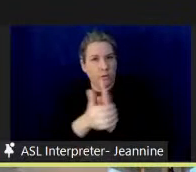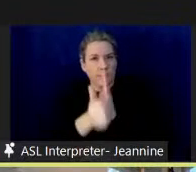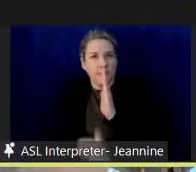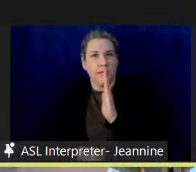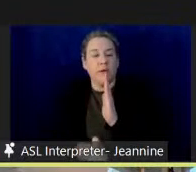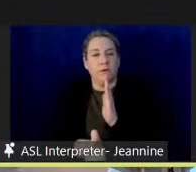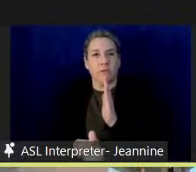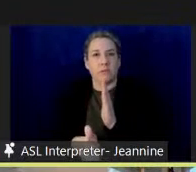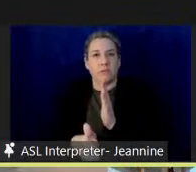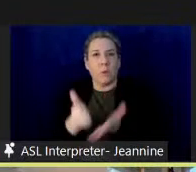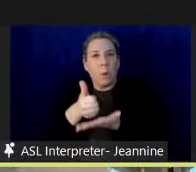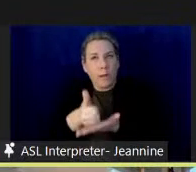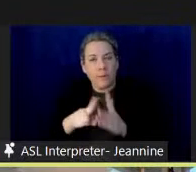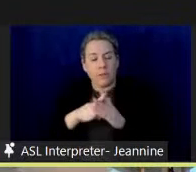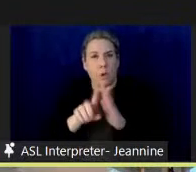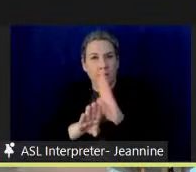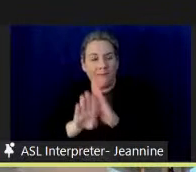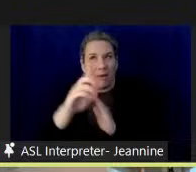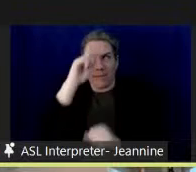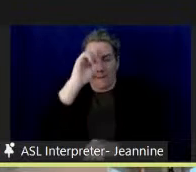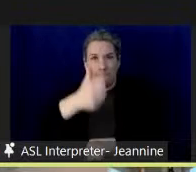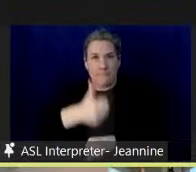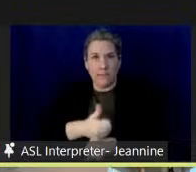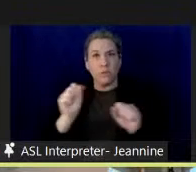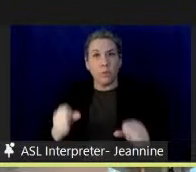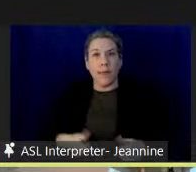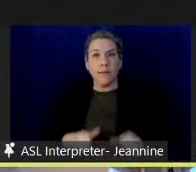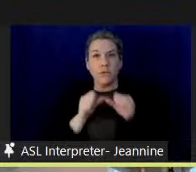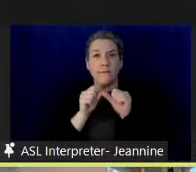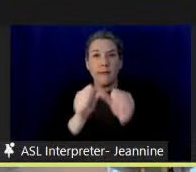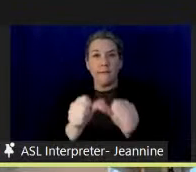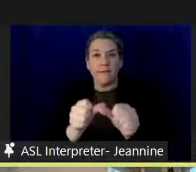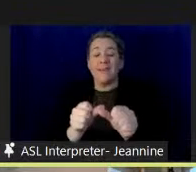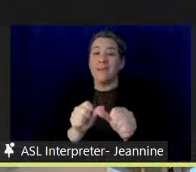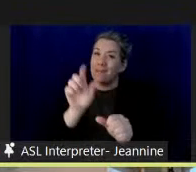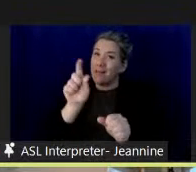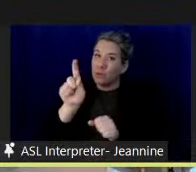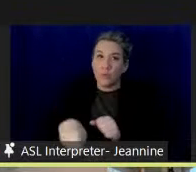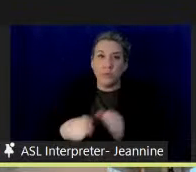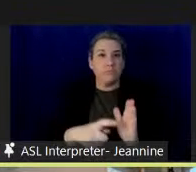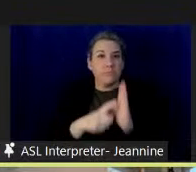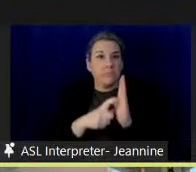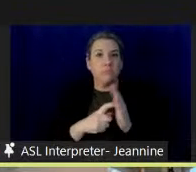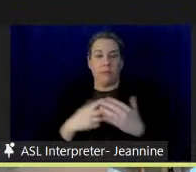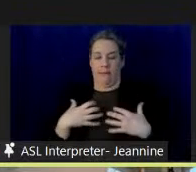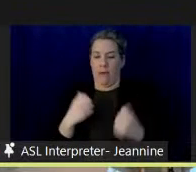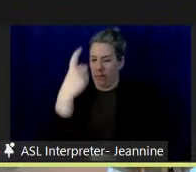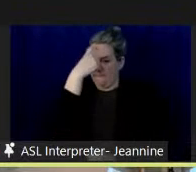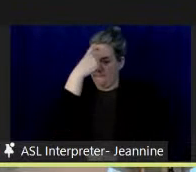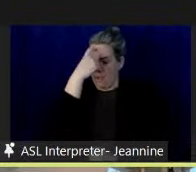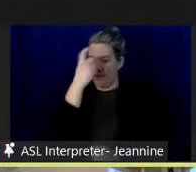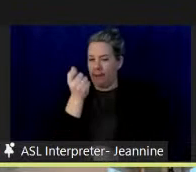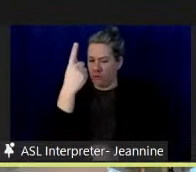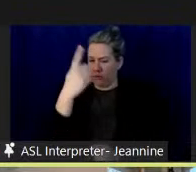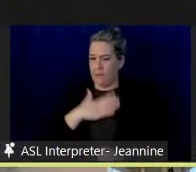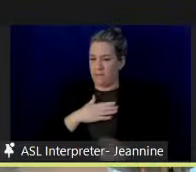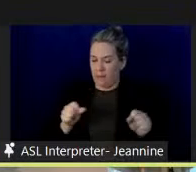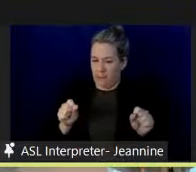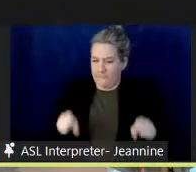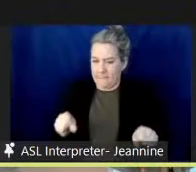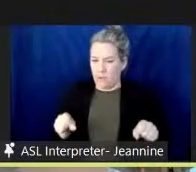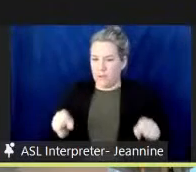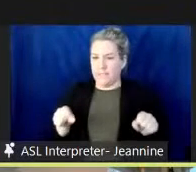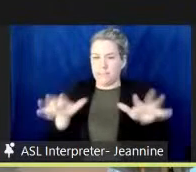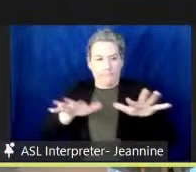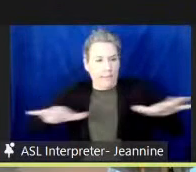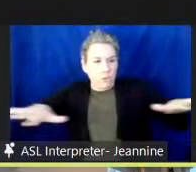start developing that mindset to survive, because that's what it takes, is a healthy mindset and understanding of what your capabilities are, your